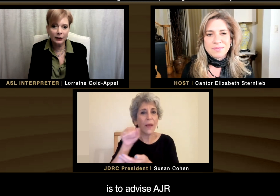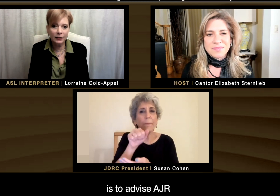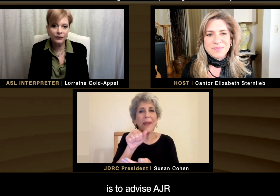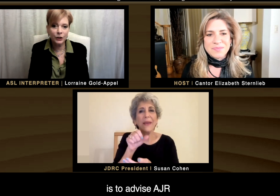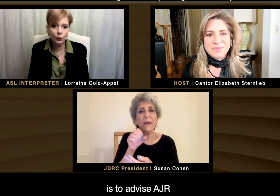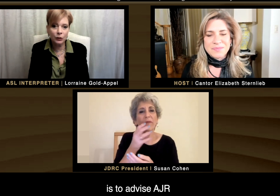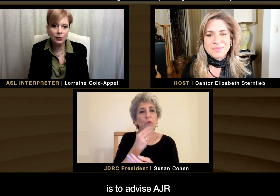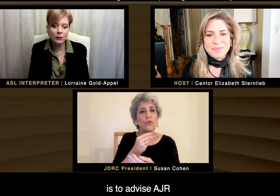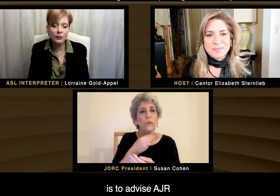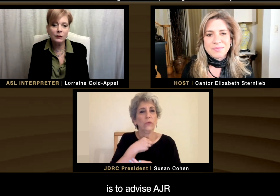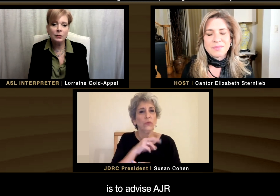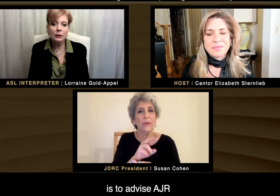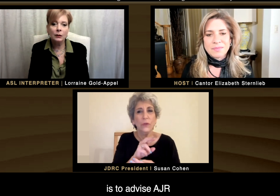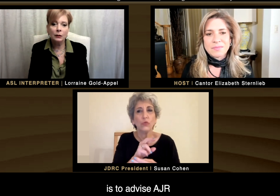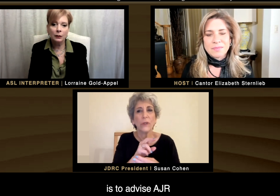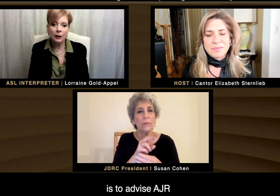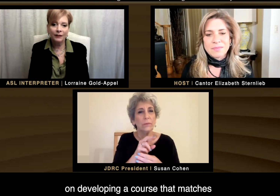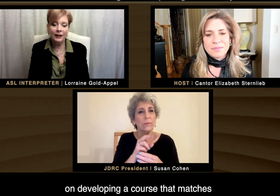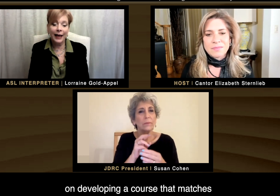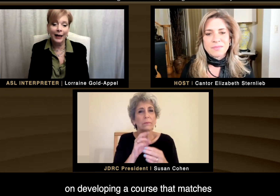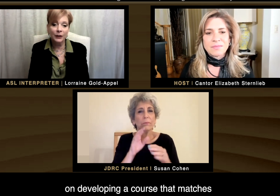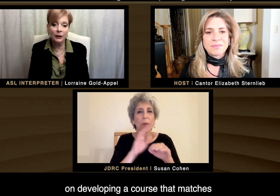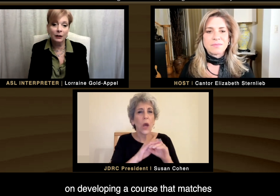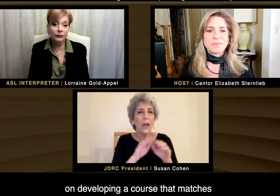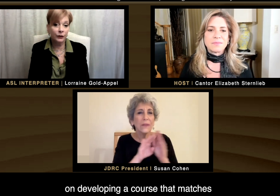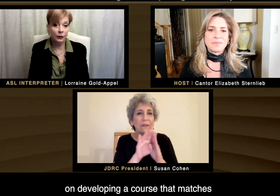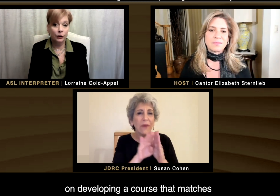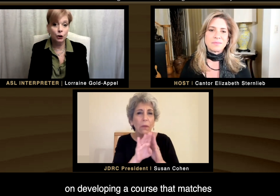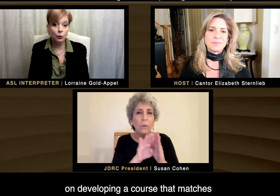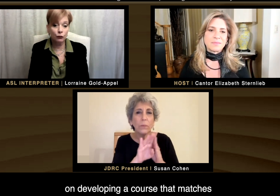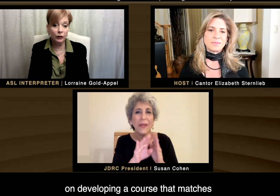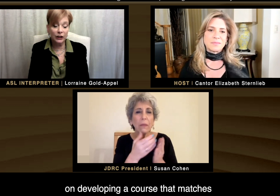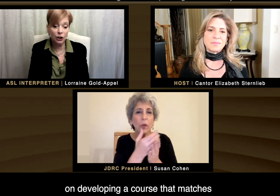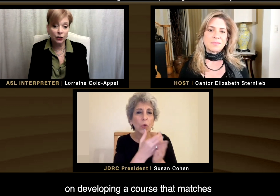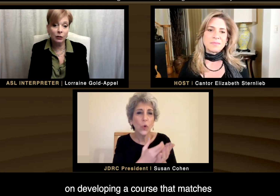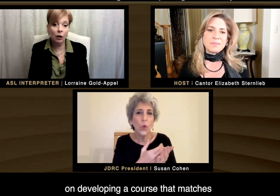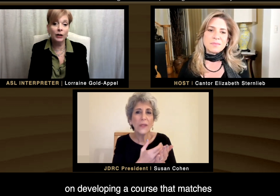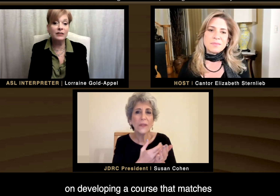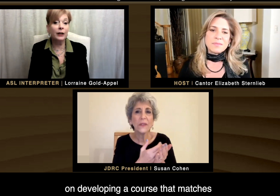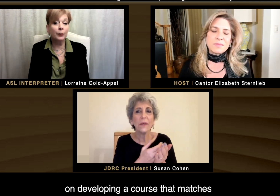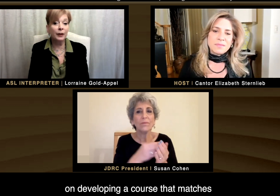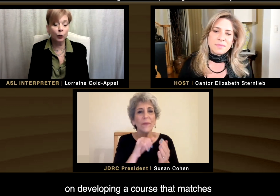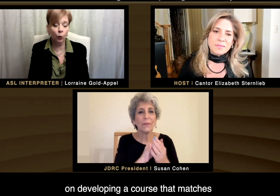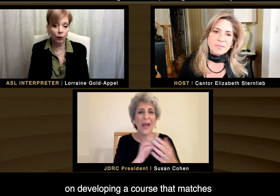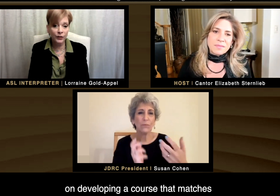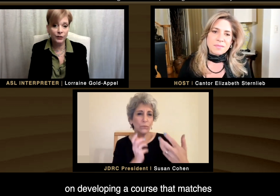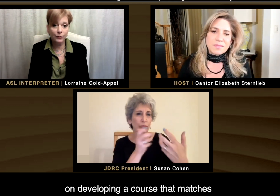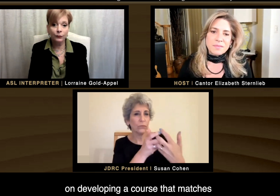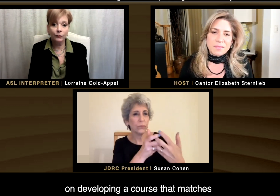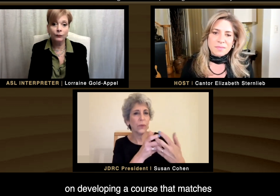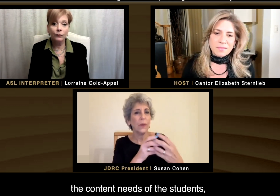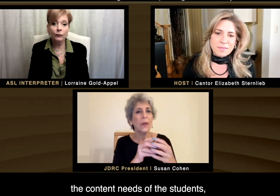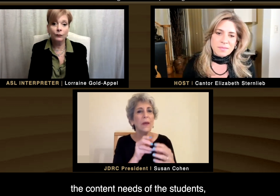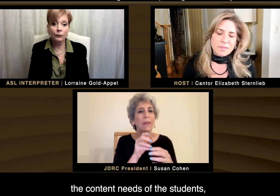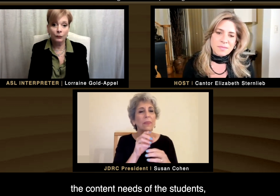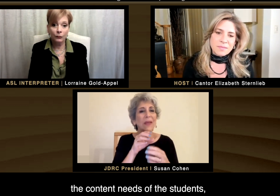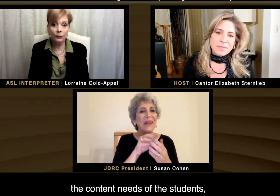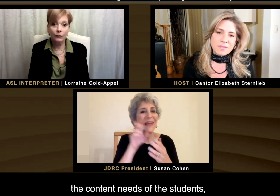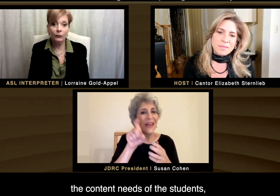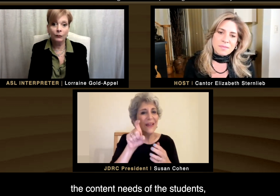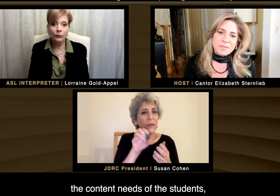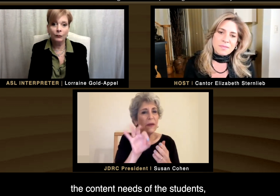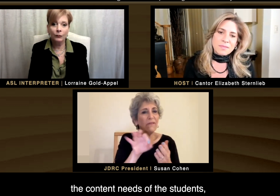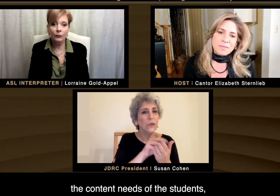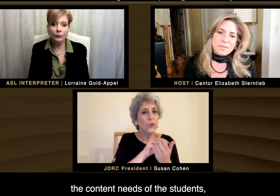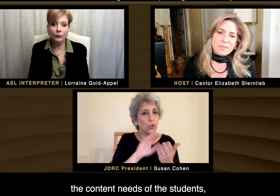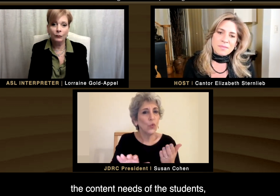advising individuals at the Academy of Jewish Religion on developing the course